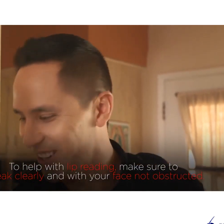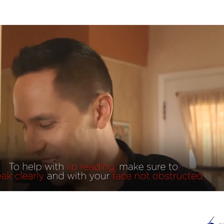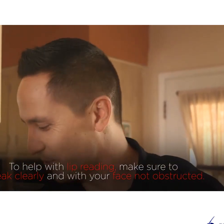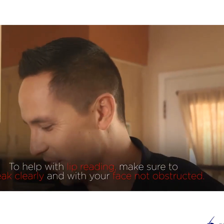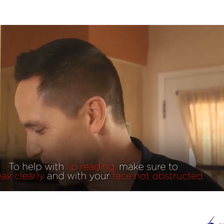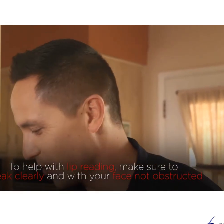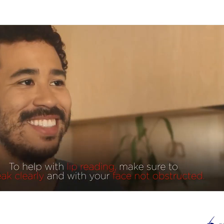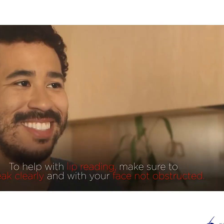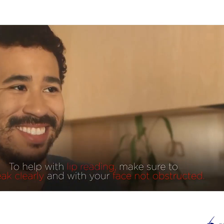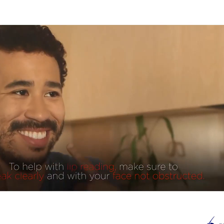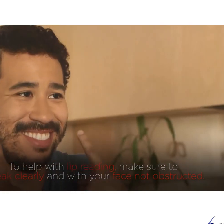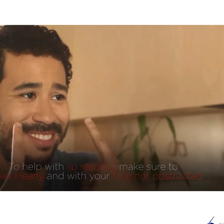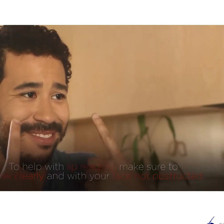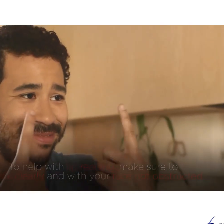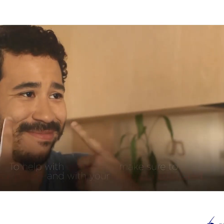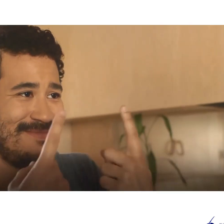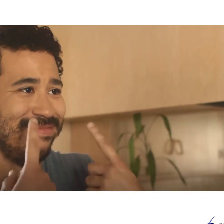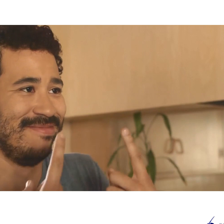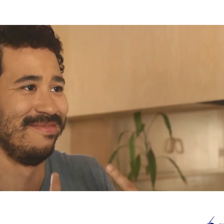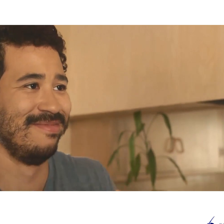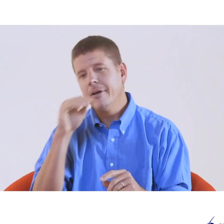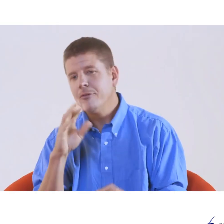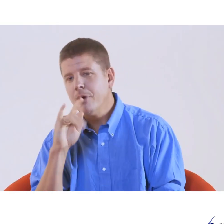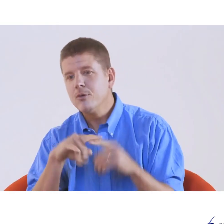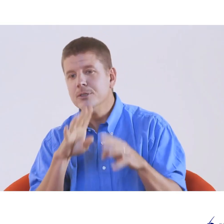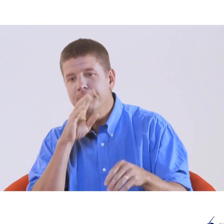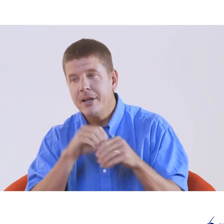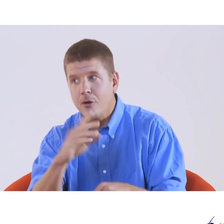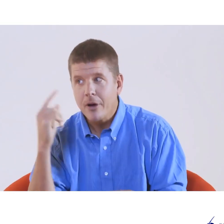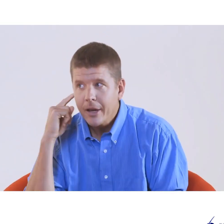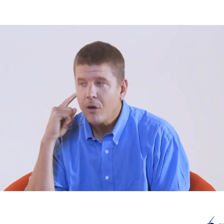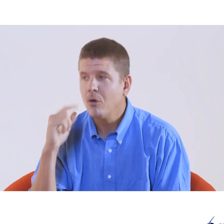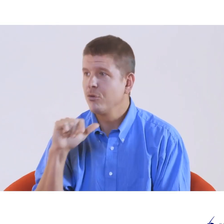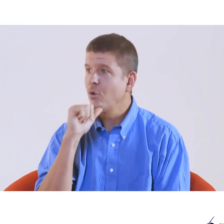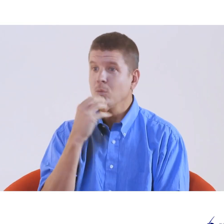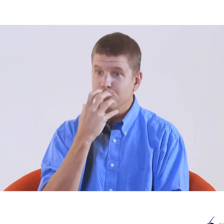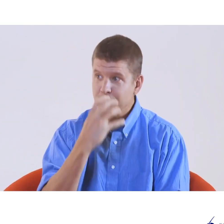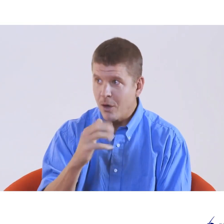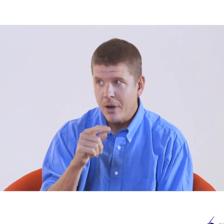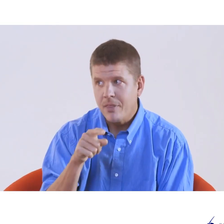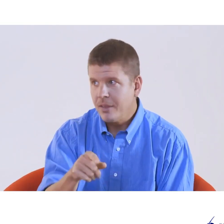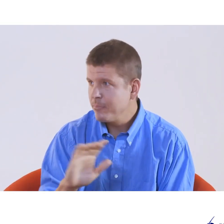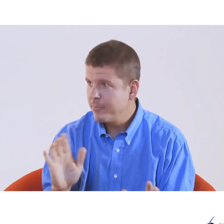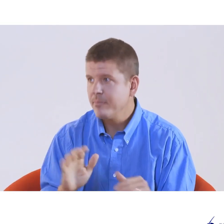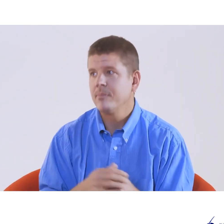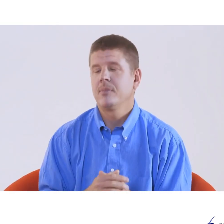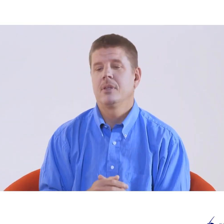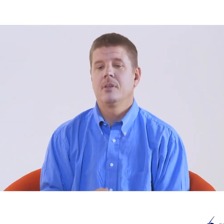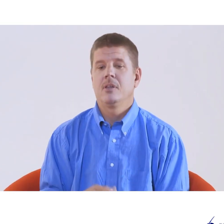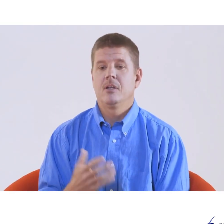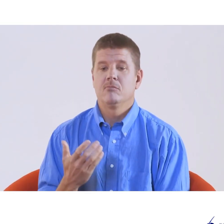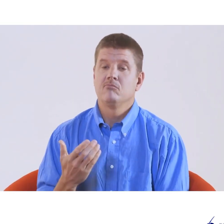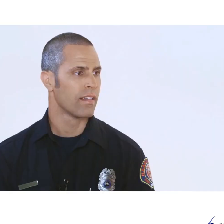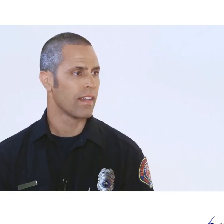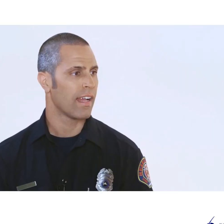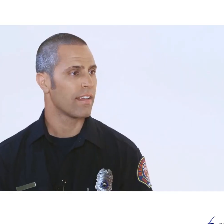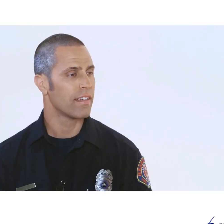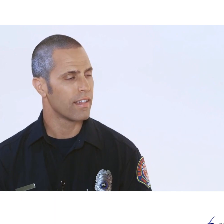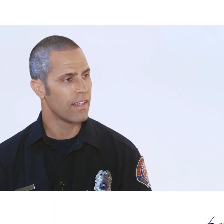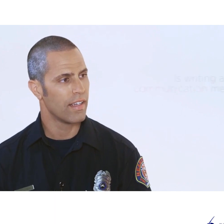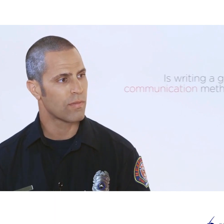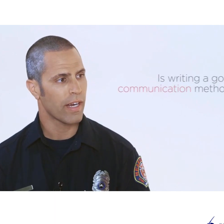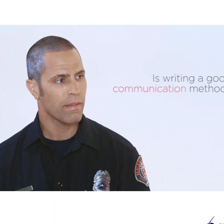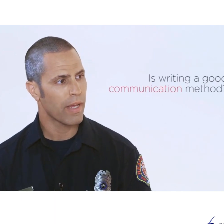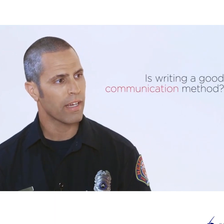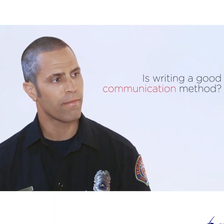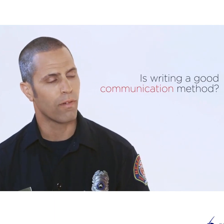clearly and that your face is unobstructed so that they understand what you're saying. Do not try to talk into their ear or scream at them. Alan,